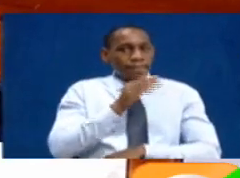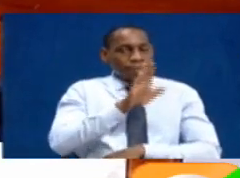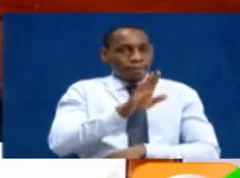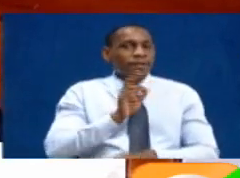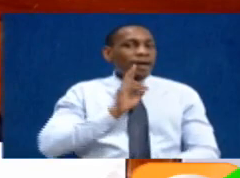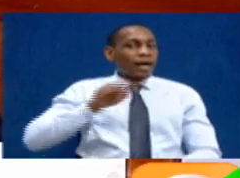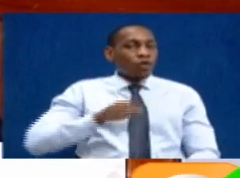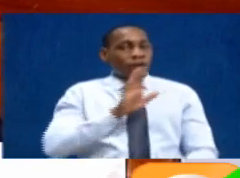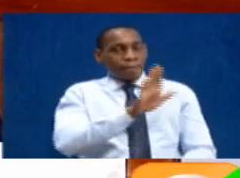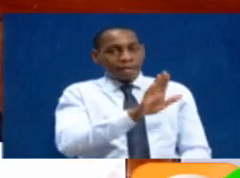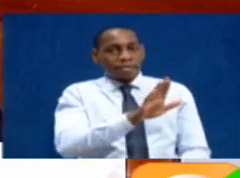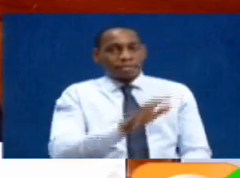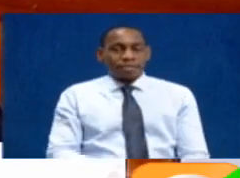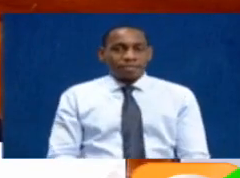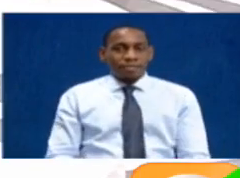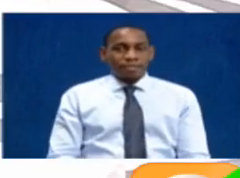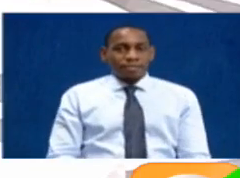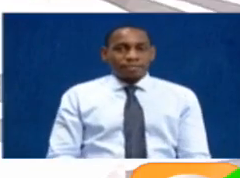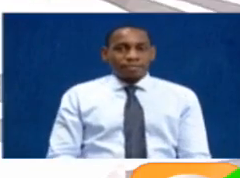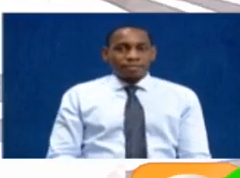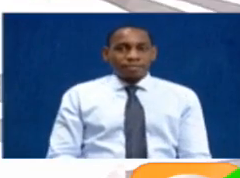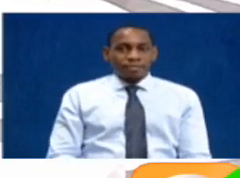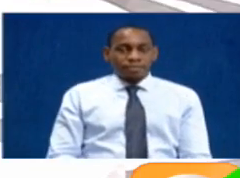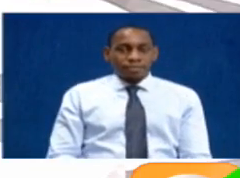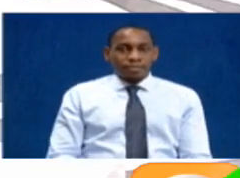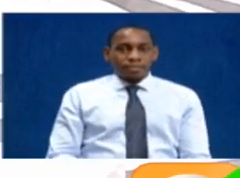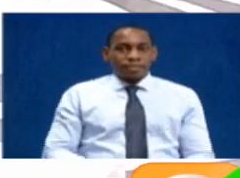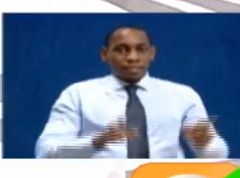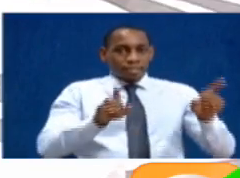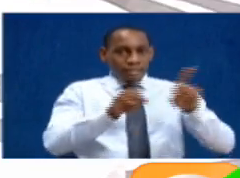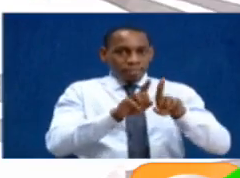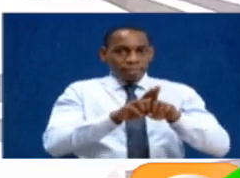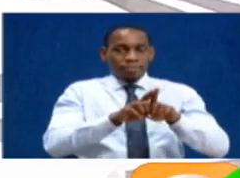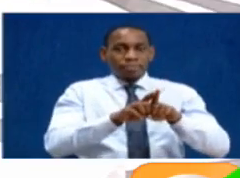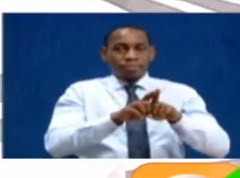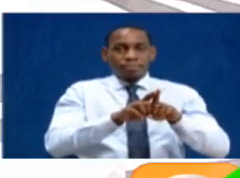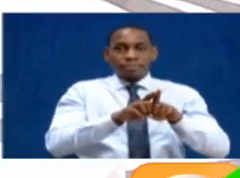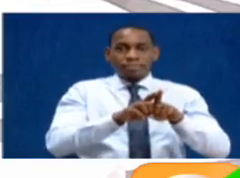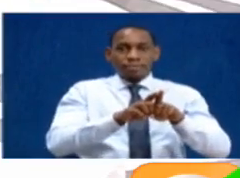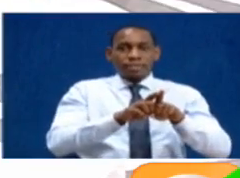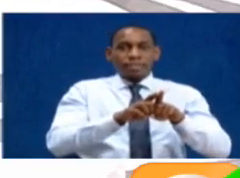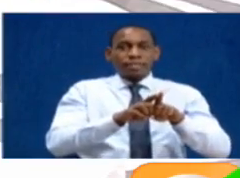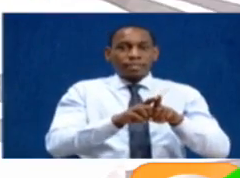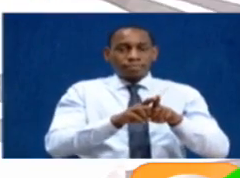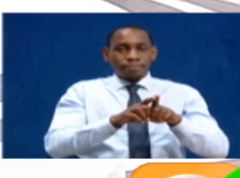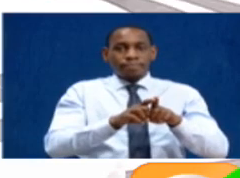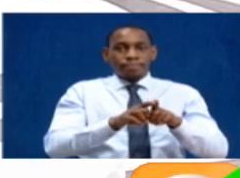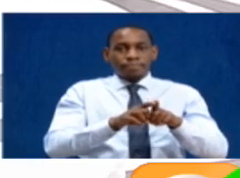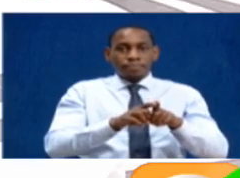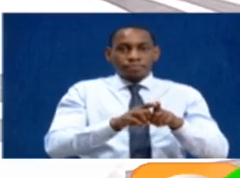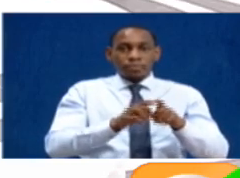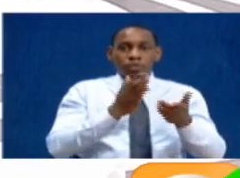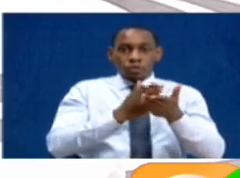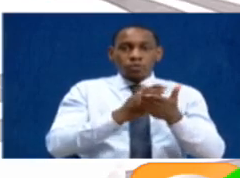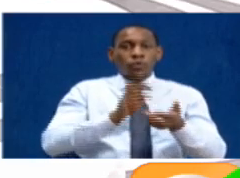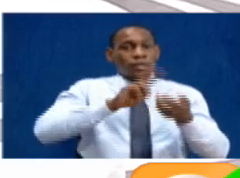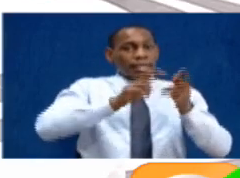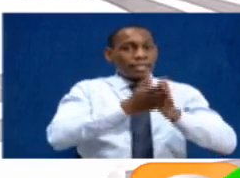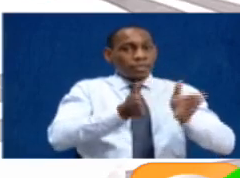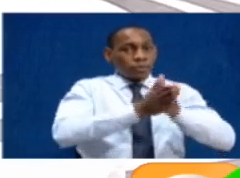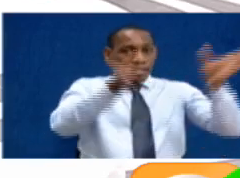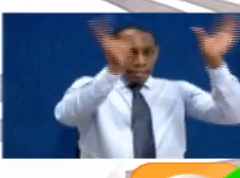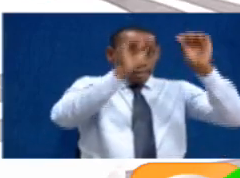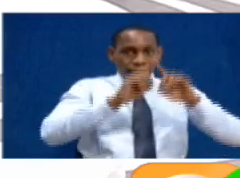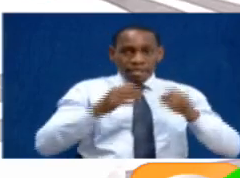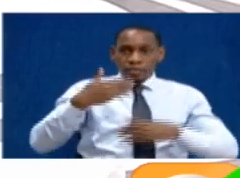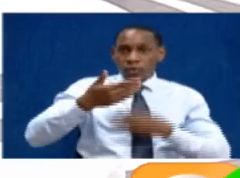uncle. The mom of the president is your aunt. You are related. Huh? But you